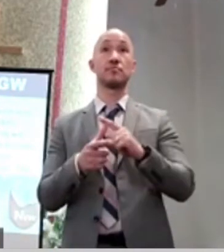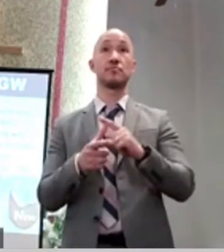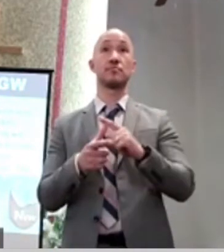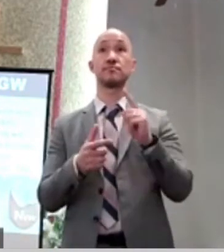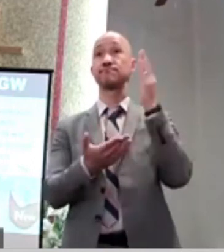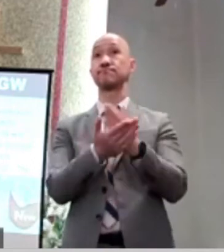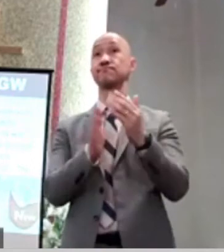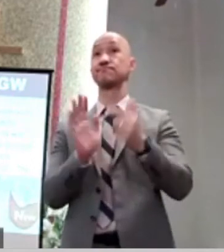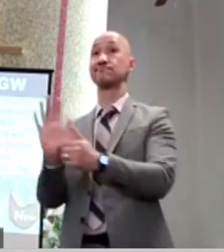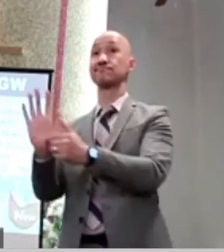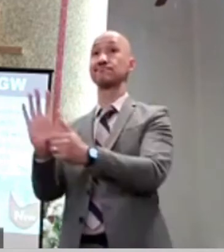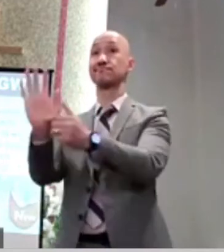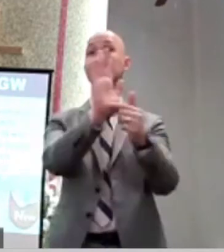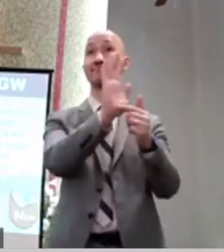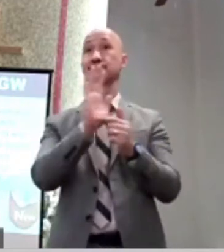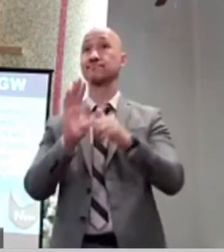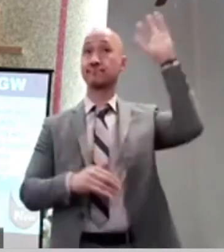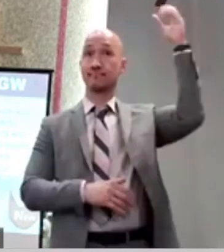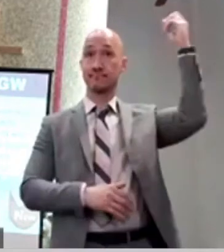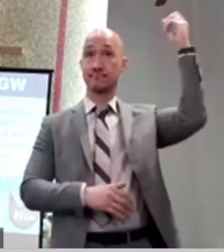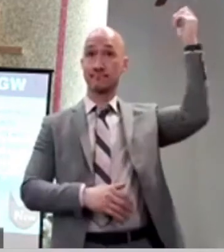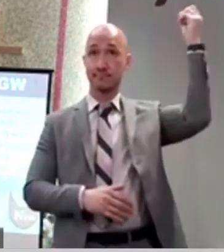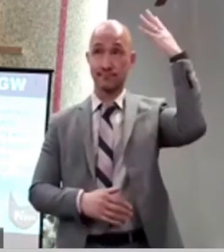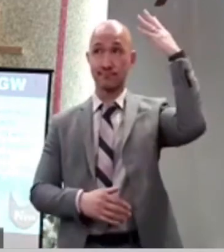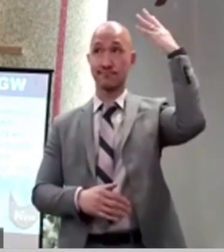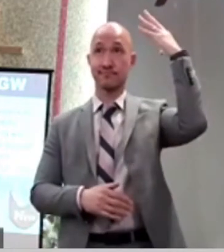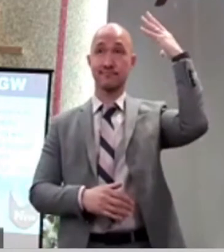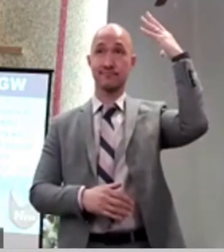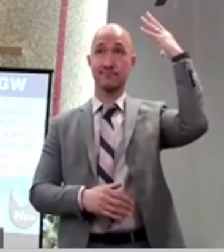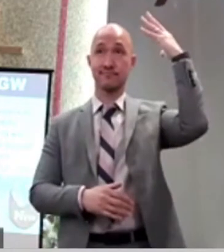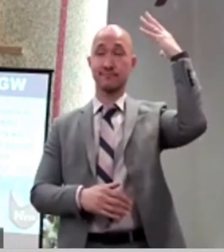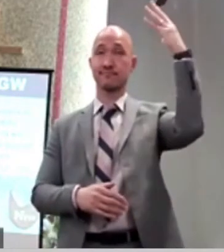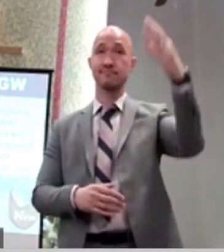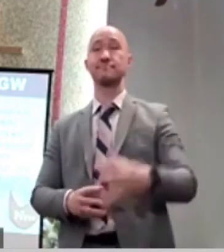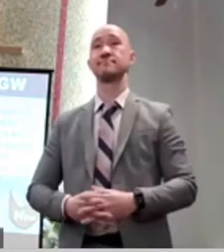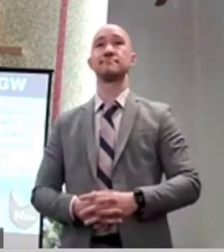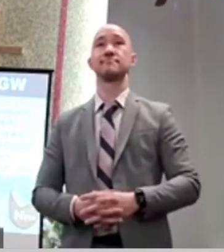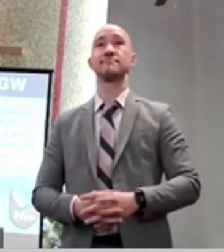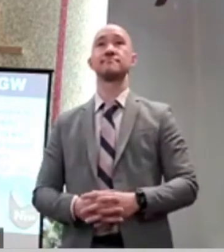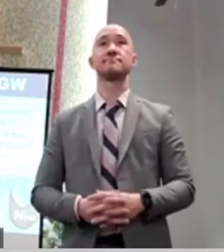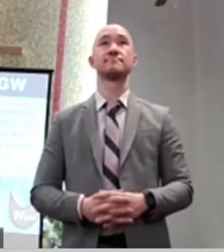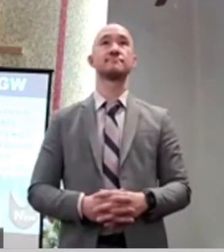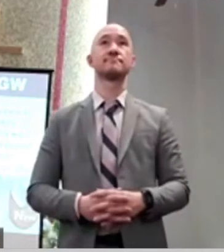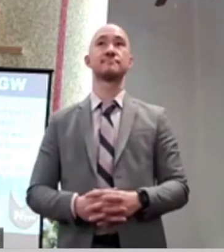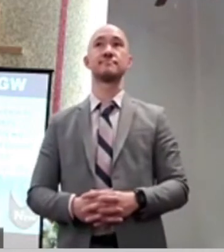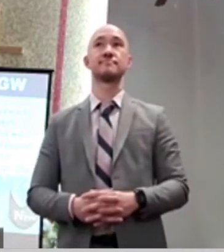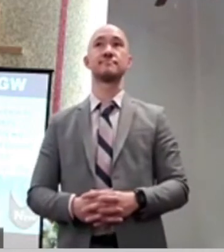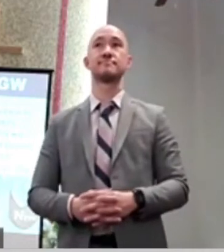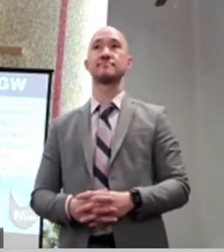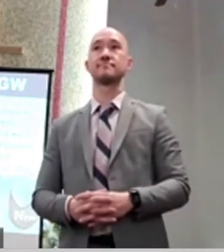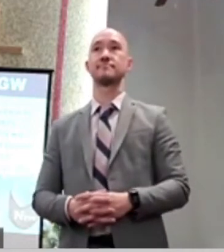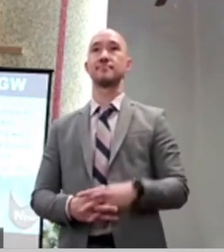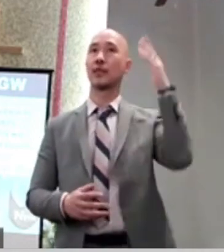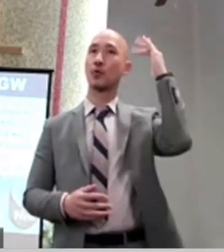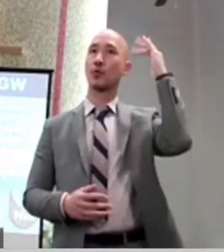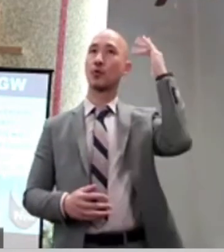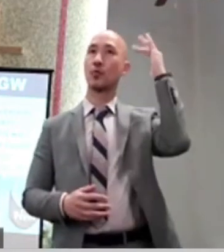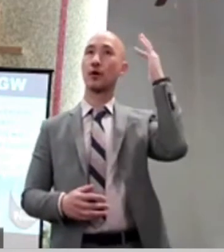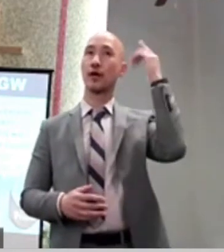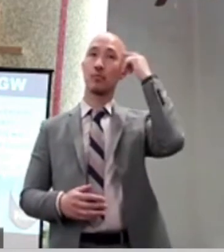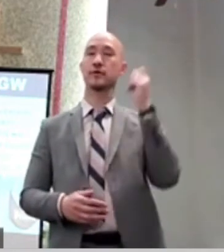you become like a Pharisee. That happens today still. And it always occurs because of somebody's